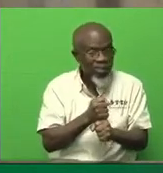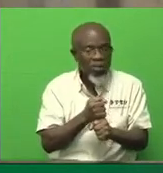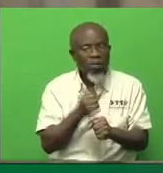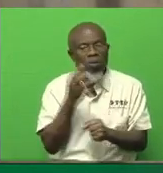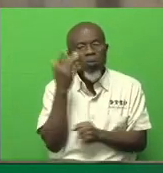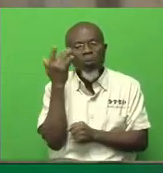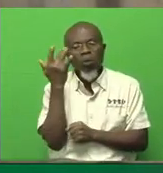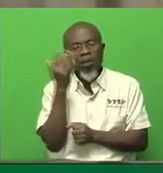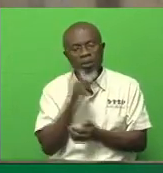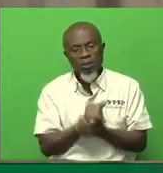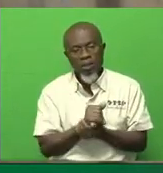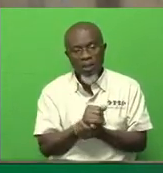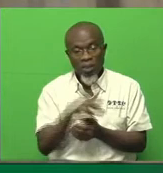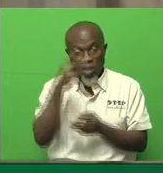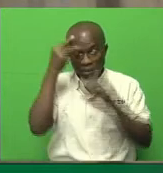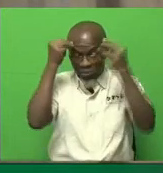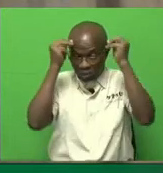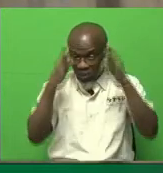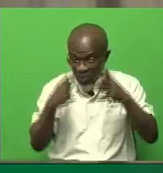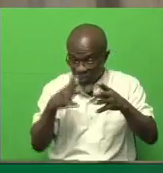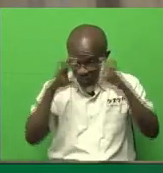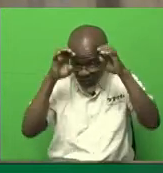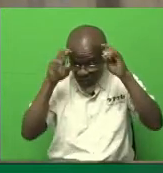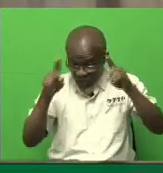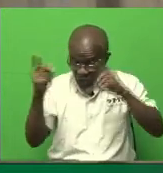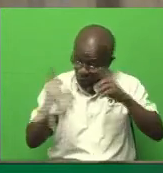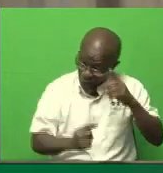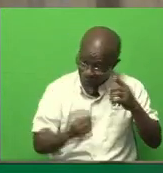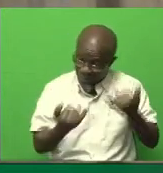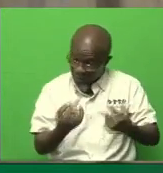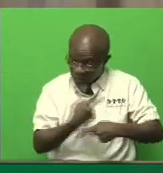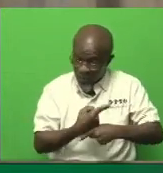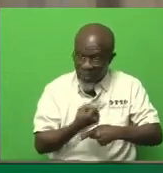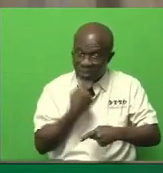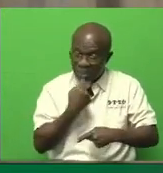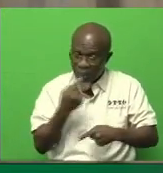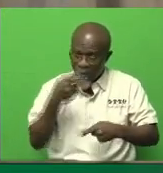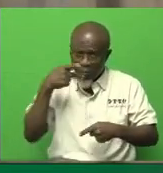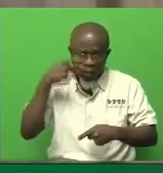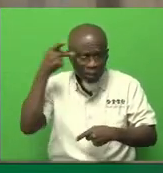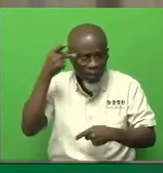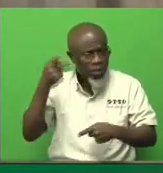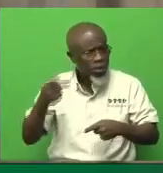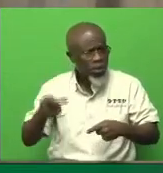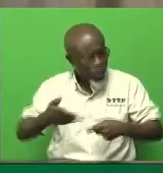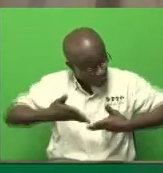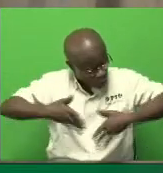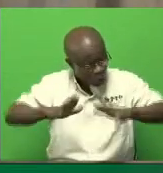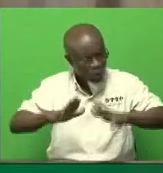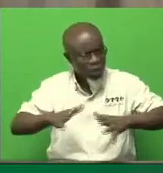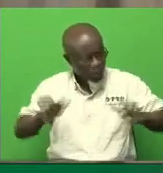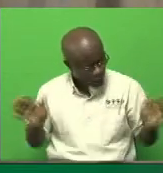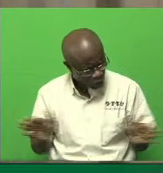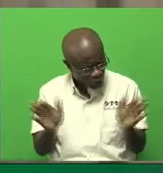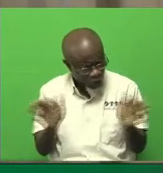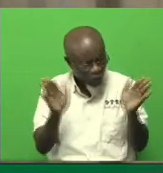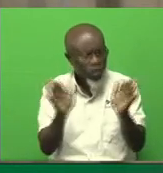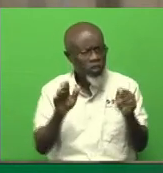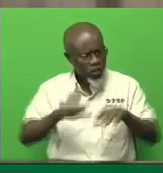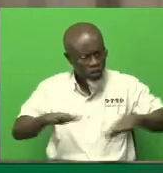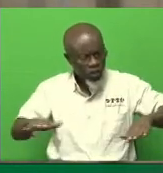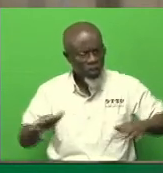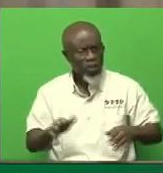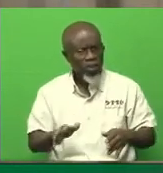of Education came here today to tell parents go ahead encourage your students encourage